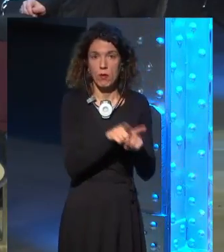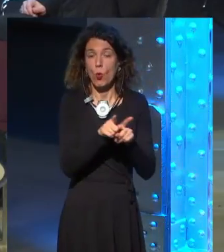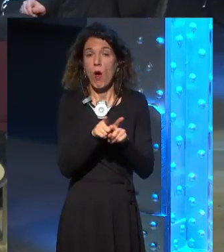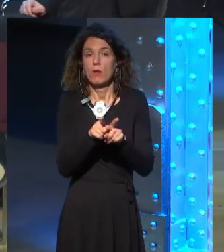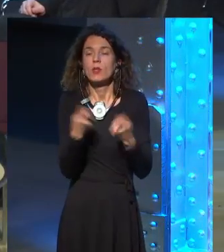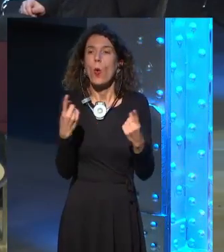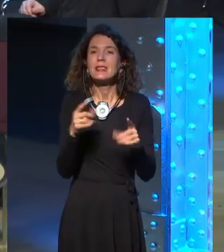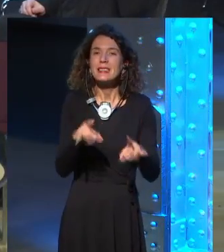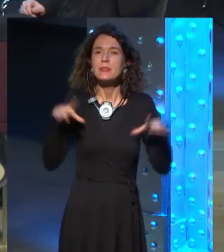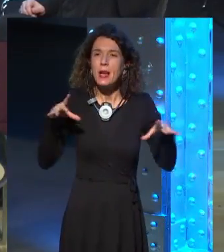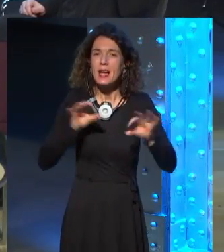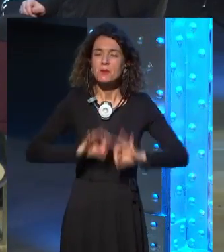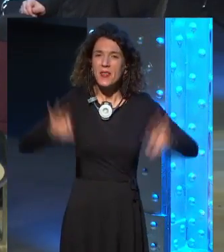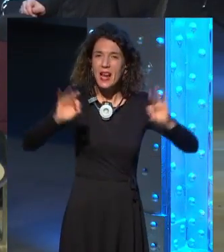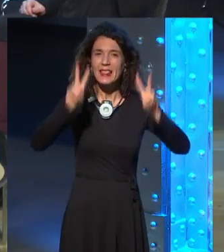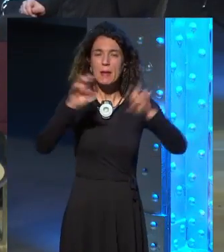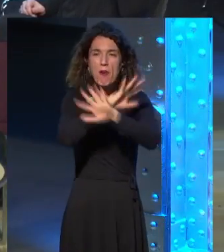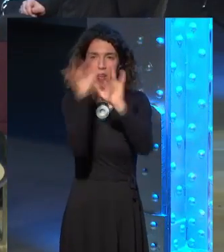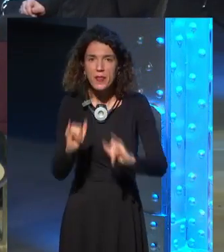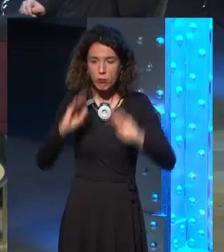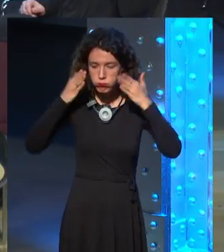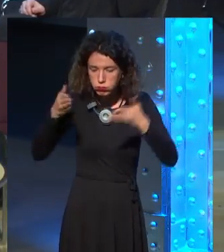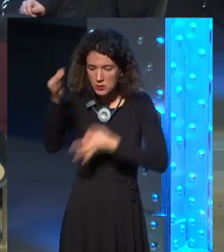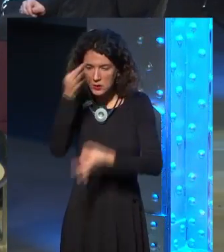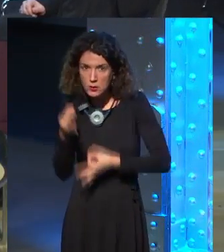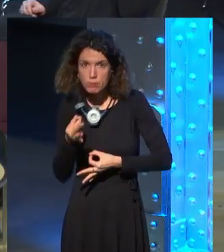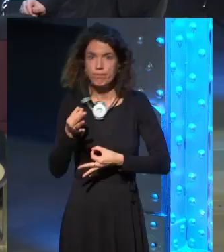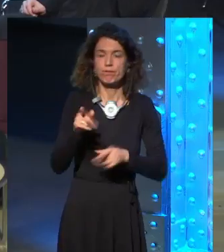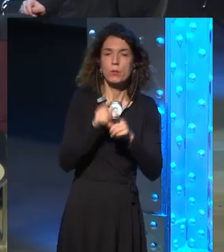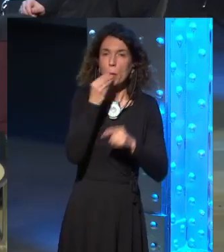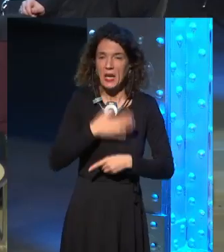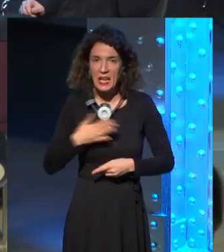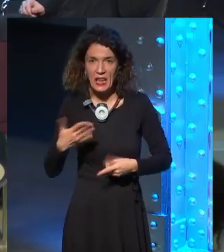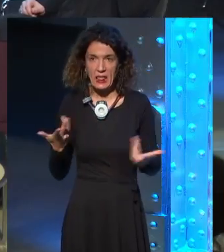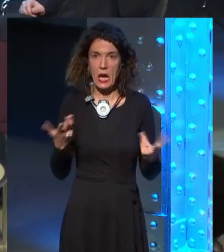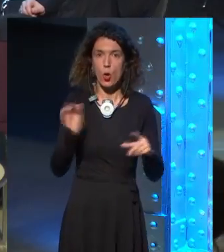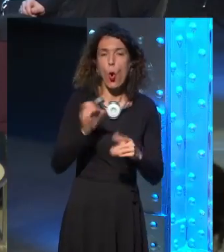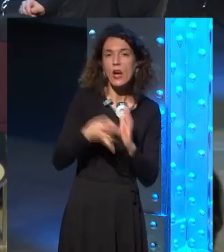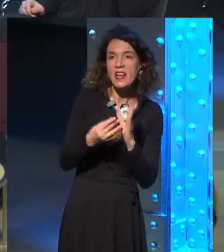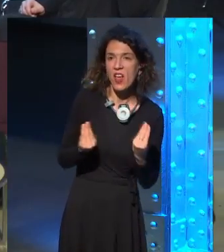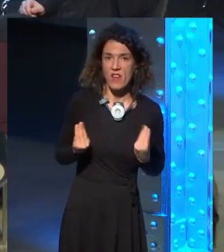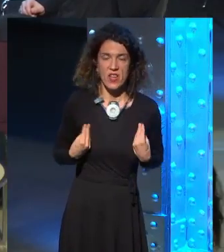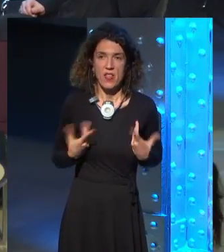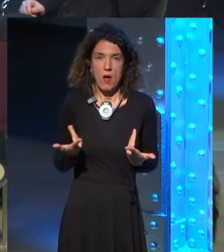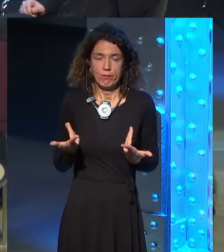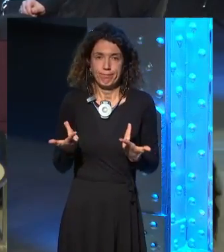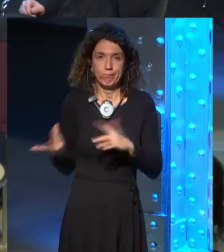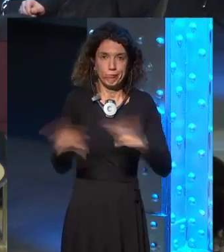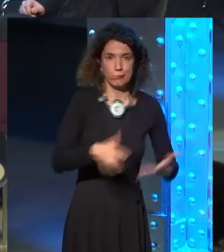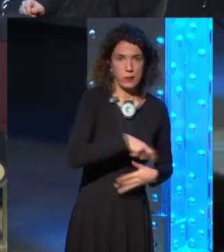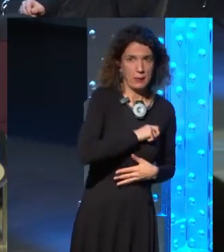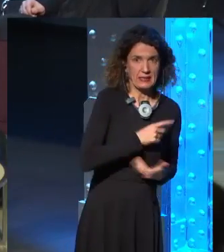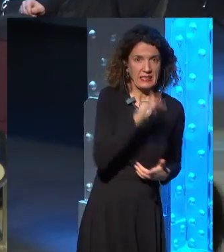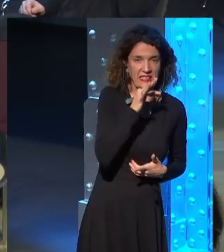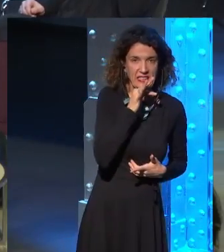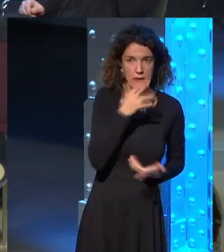Spain, where we still do not have this awareness about the importance of happiness or the life